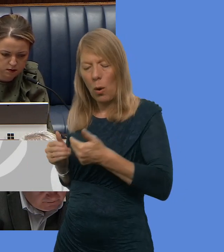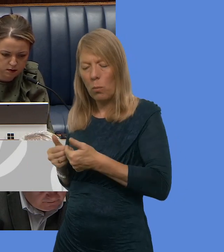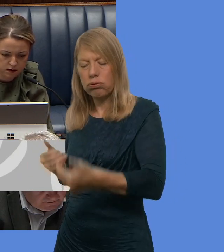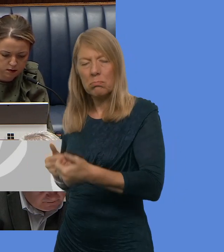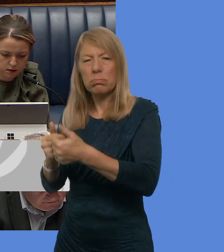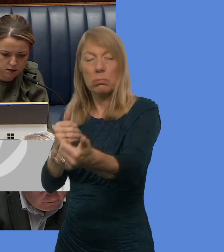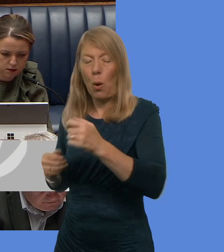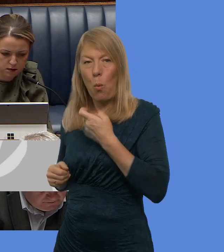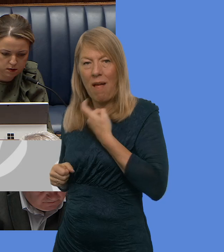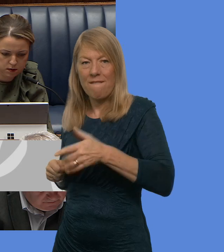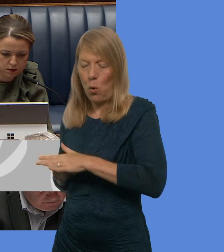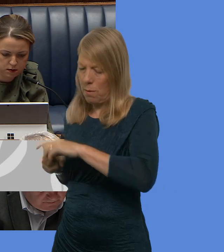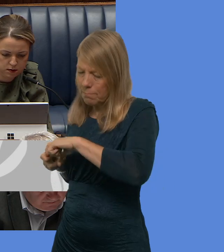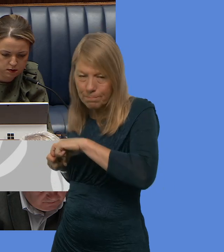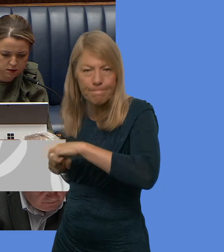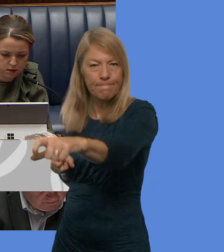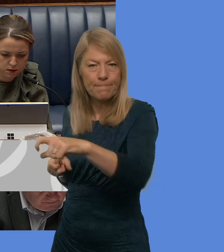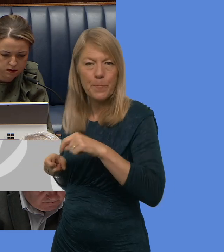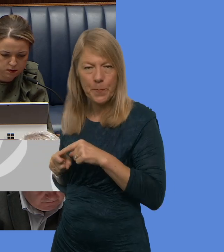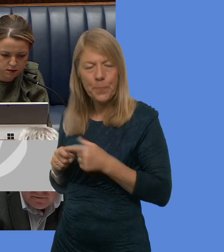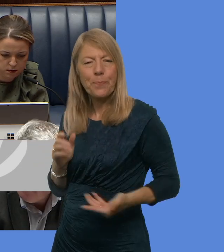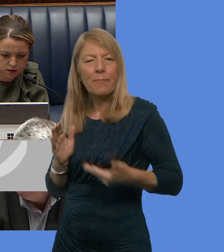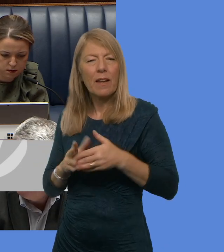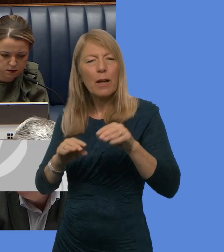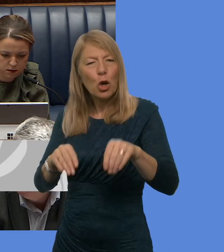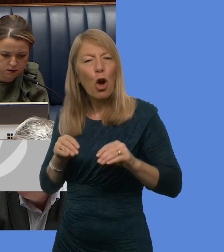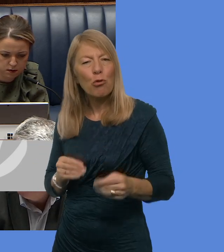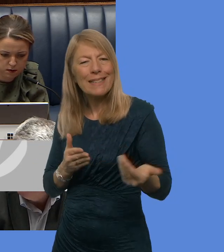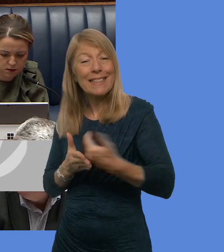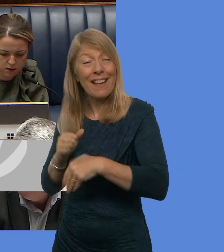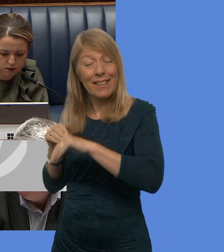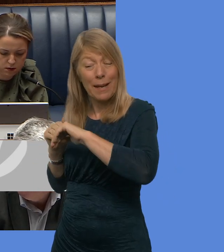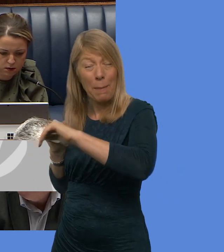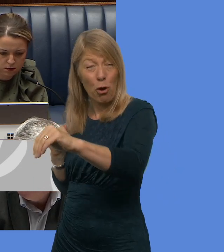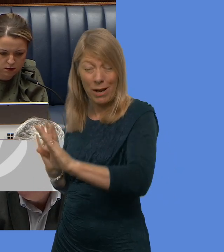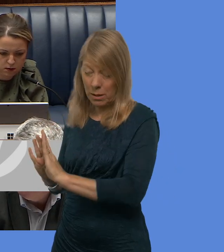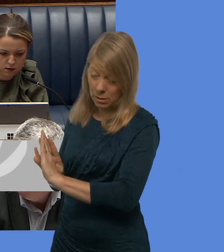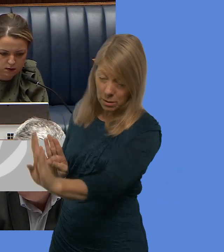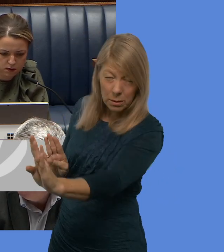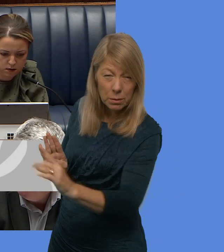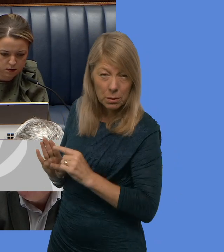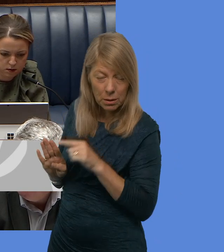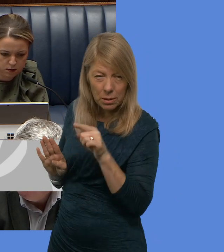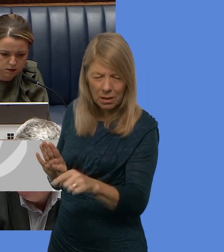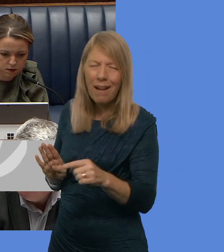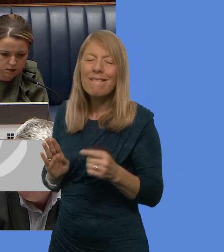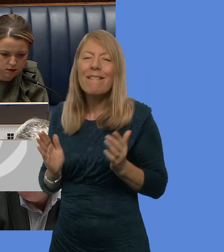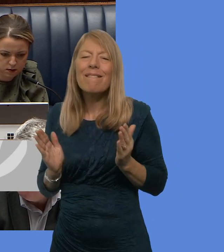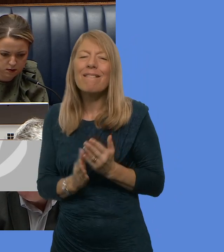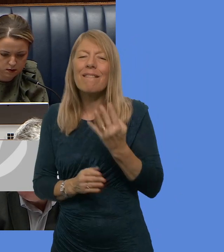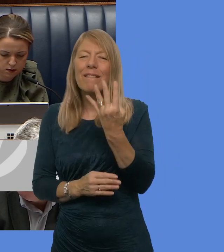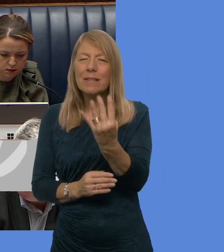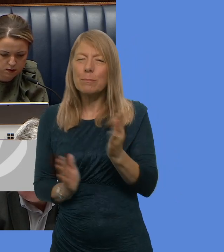safety barrier, the provision of four grade separated junctions, the closure of nine minor roads which connect with the A1, and the